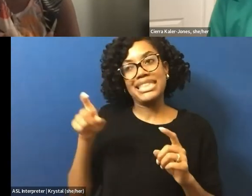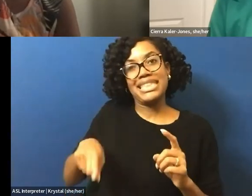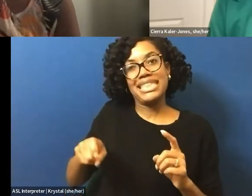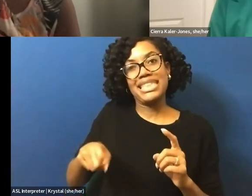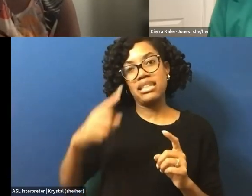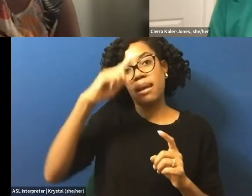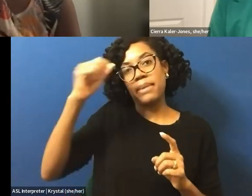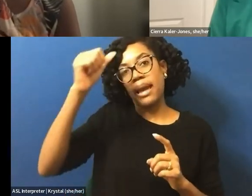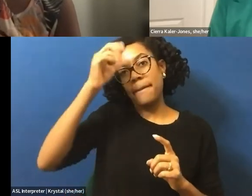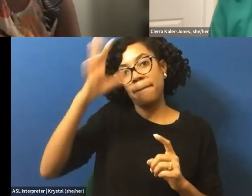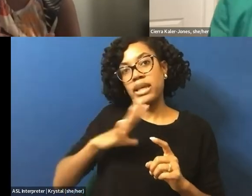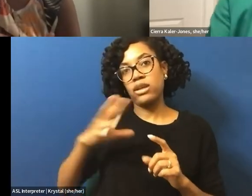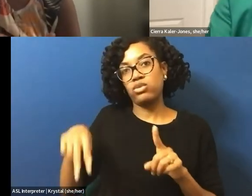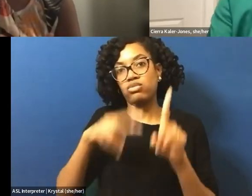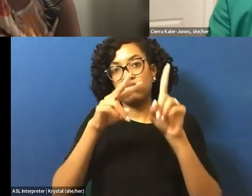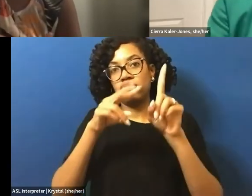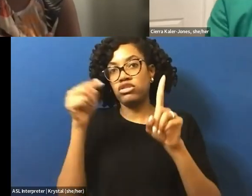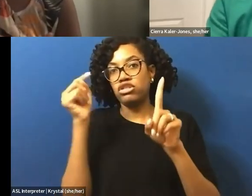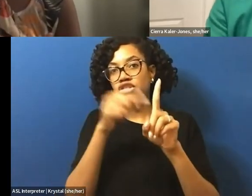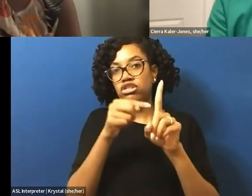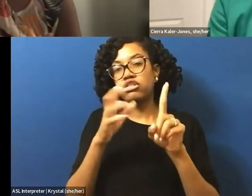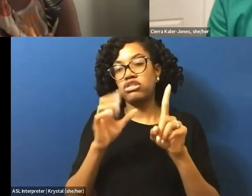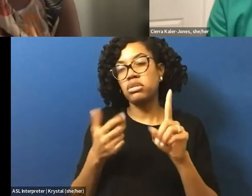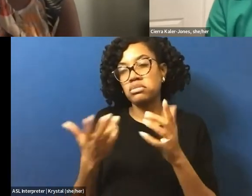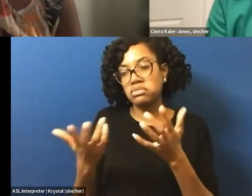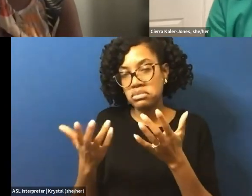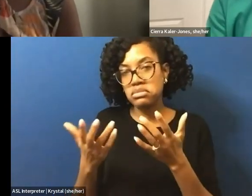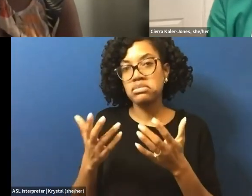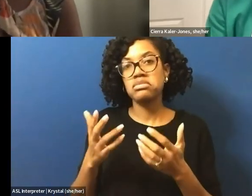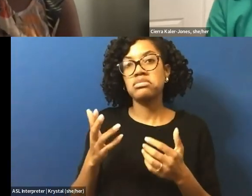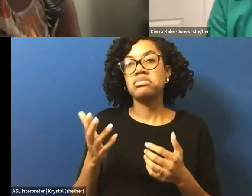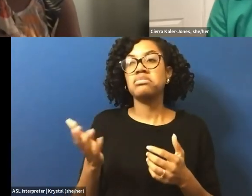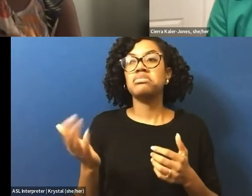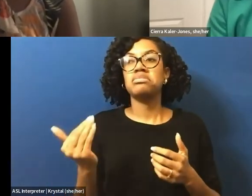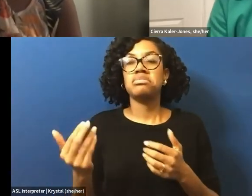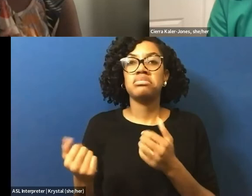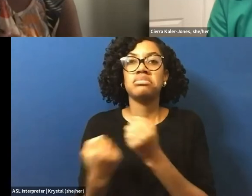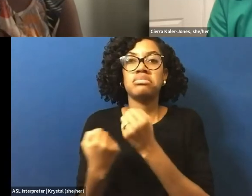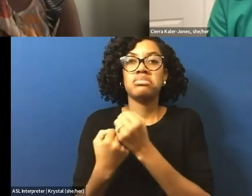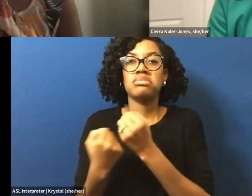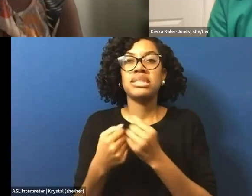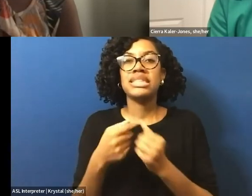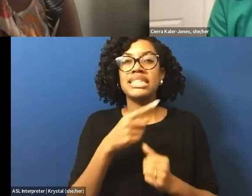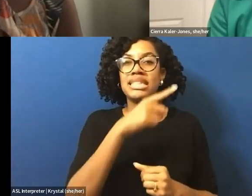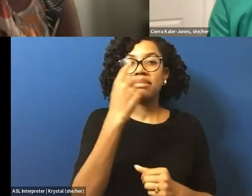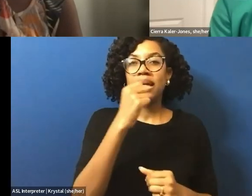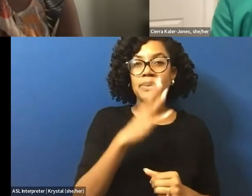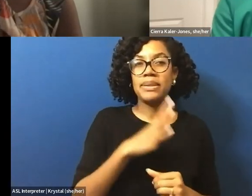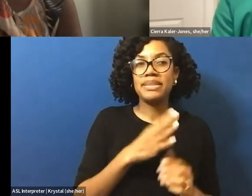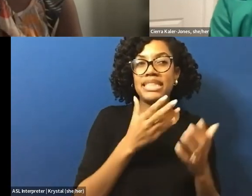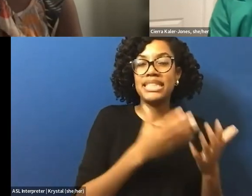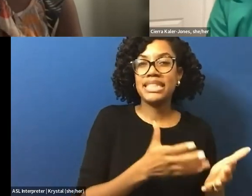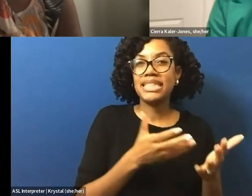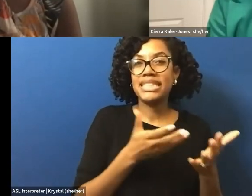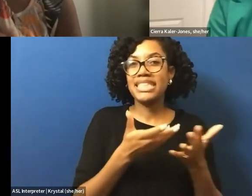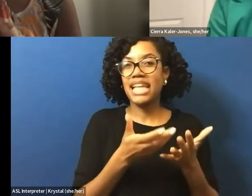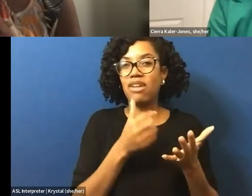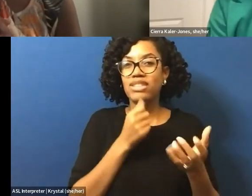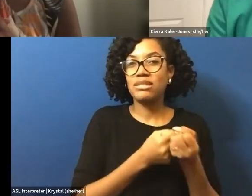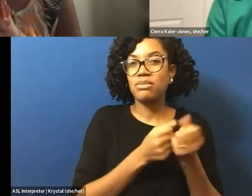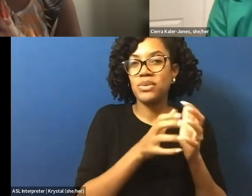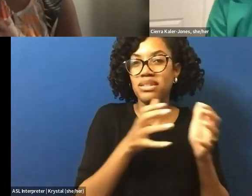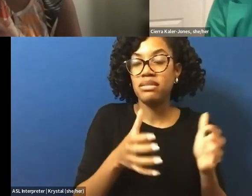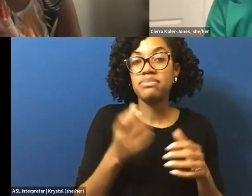bit of a scarcity model in that sense. That also said, the young Black women did not love her, because your girl Queen Mother